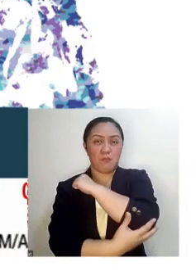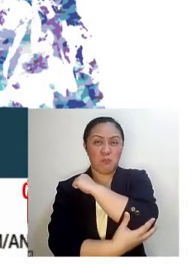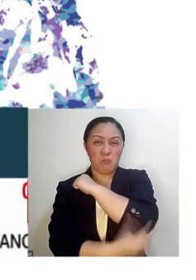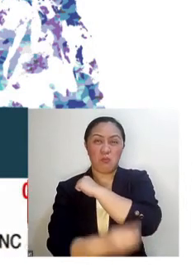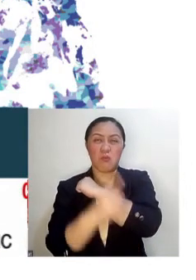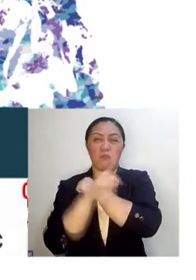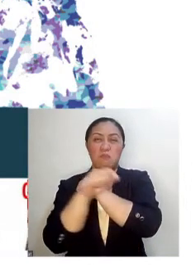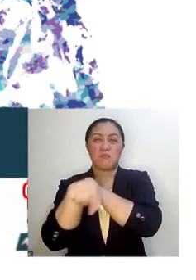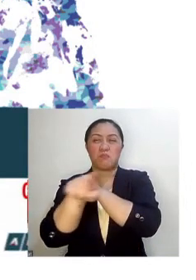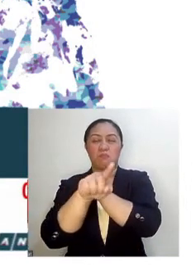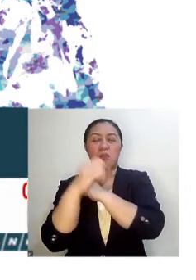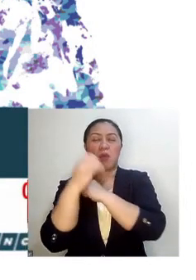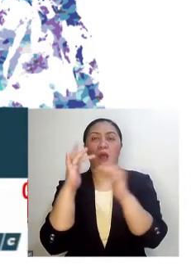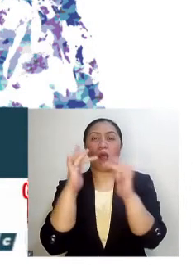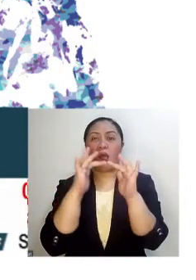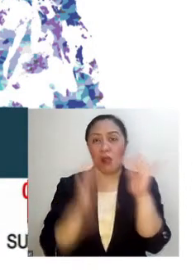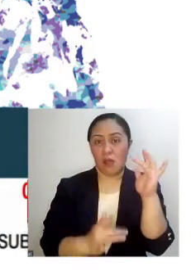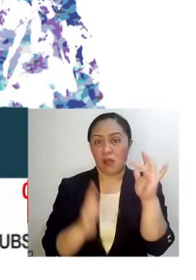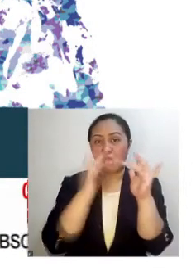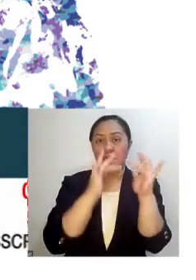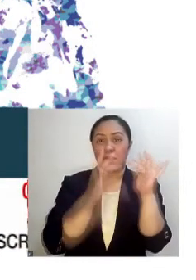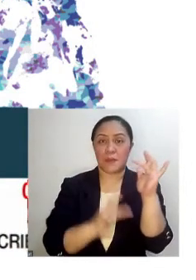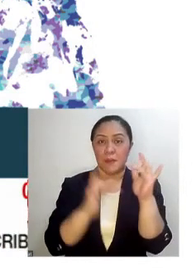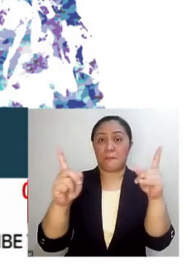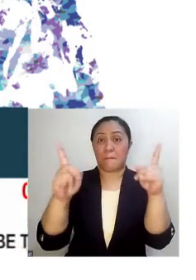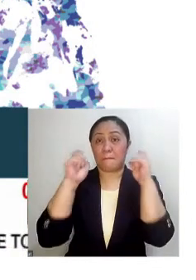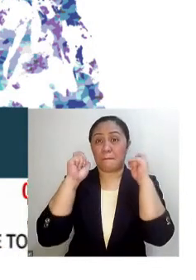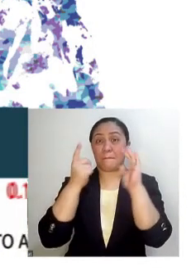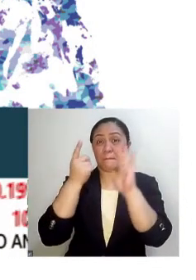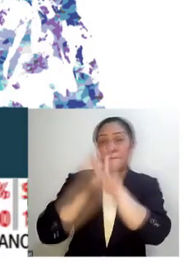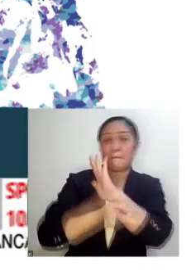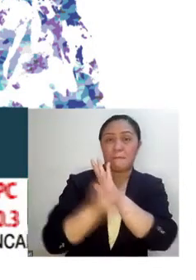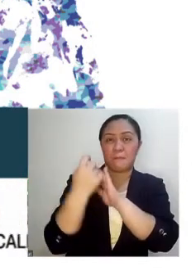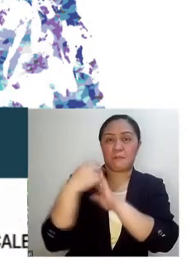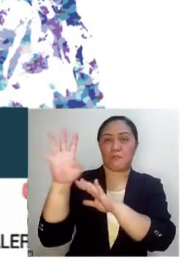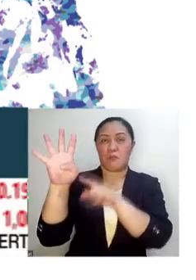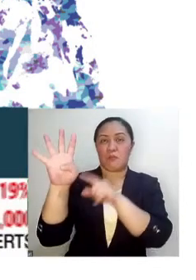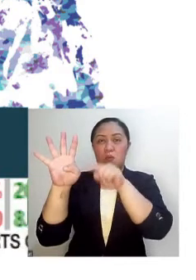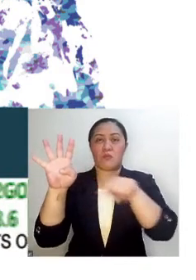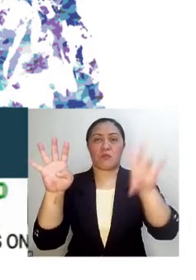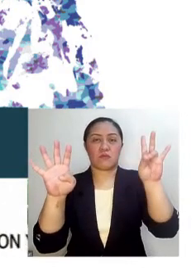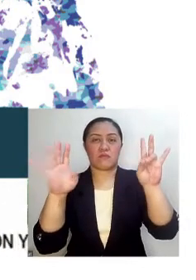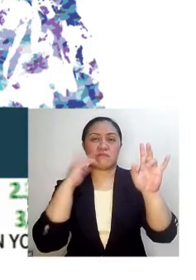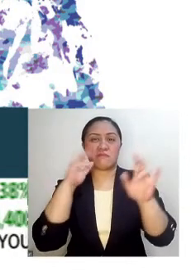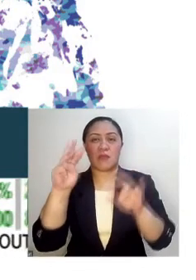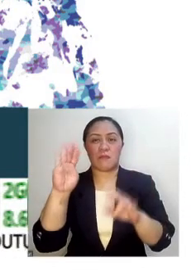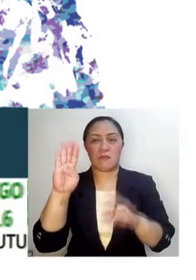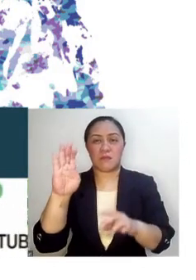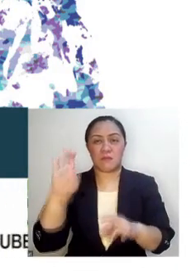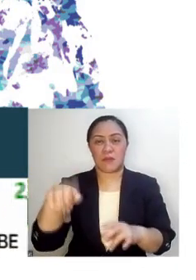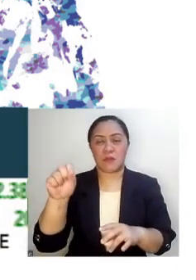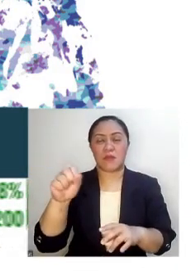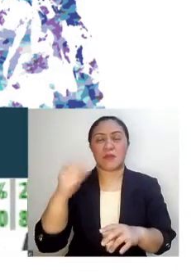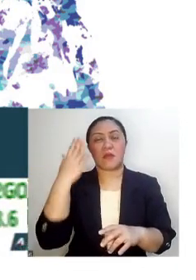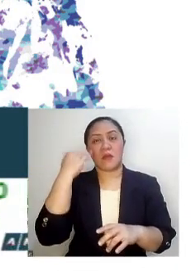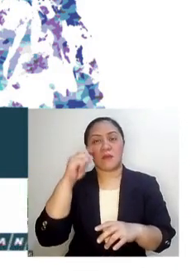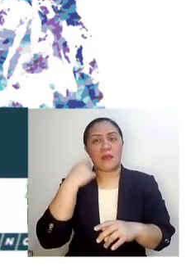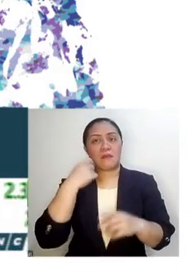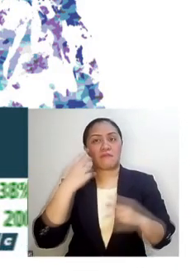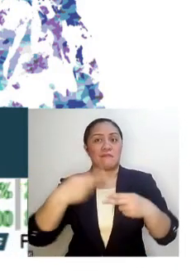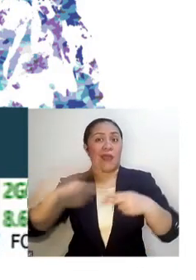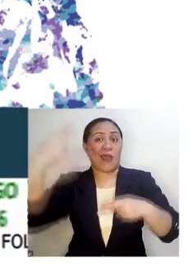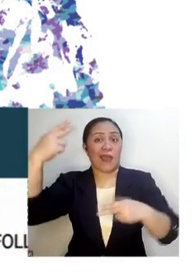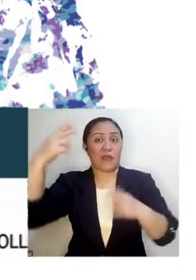broadband and mobile download speeds of between 4 and 7 megabytes per second, while the richest cities enjoy speeds of